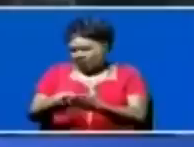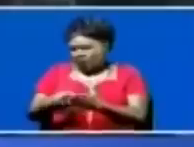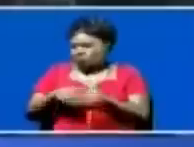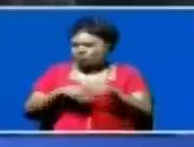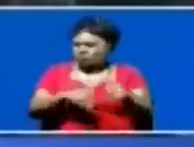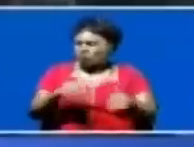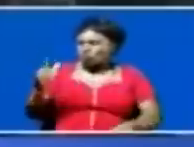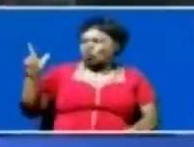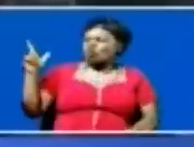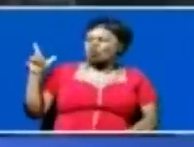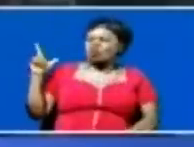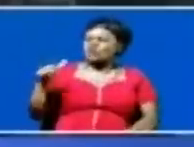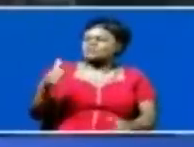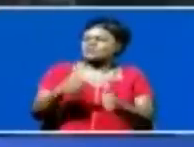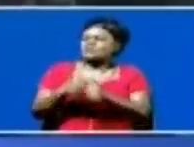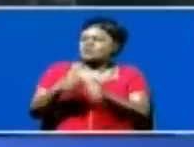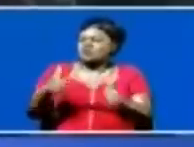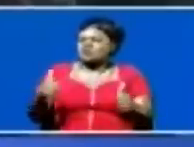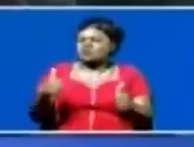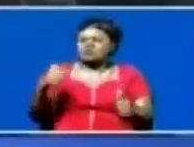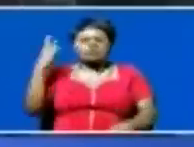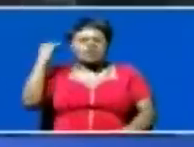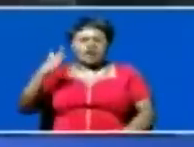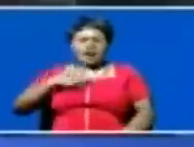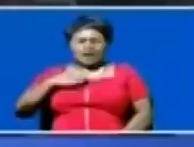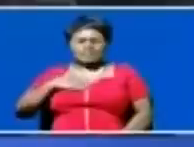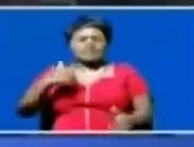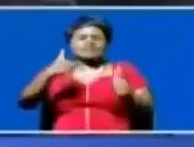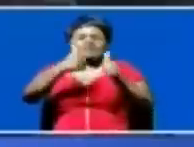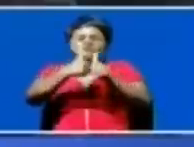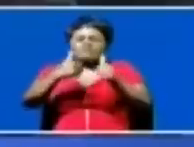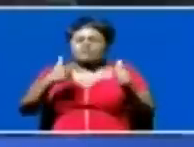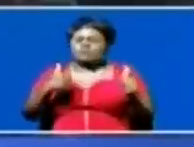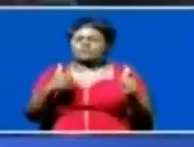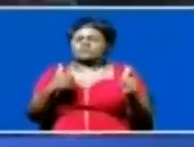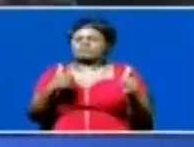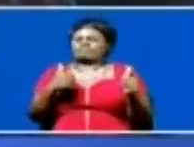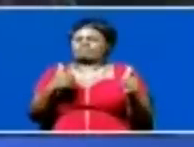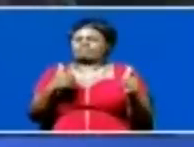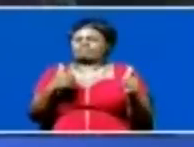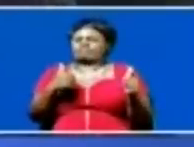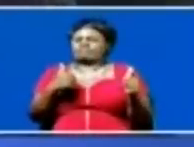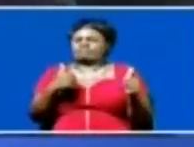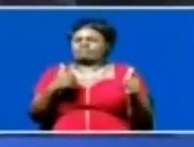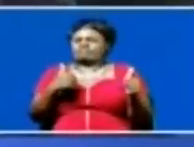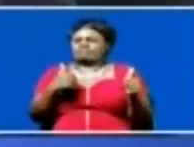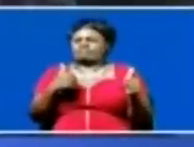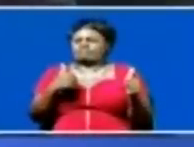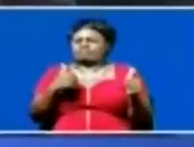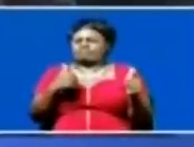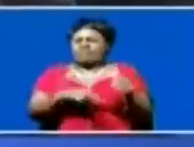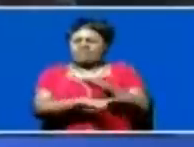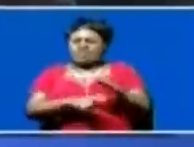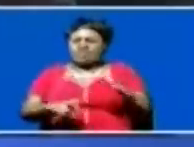divisions, it means he refused to have us heard. He refused to, you know, so he took away our representation roles